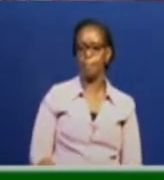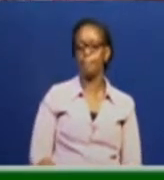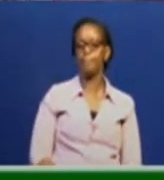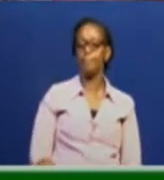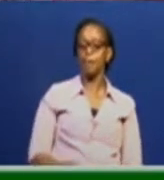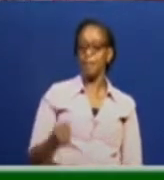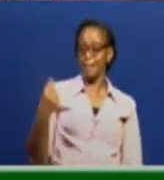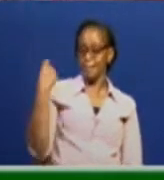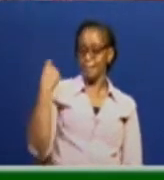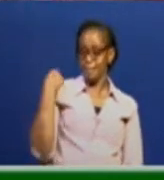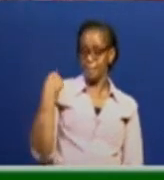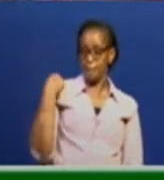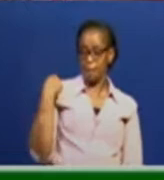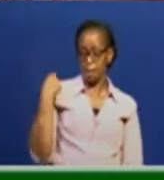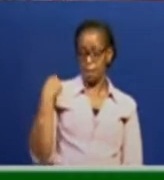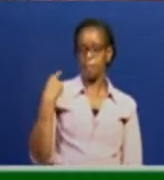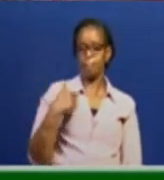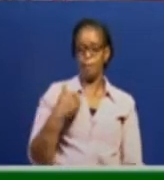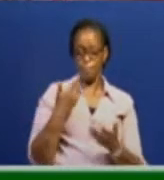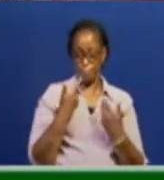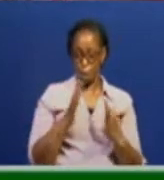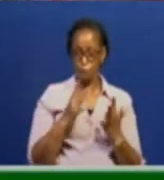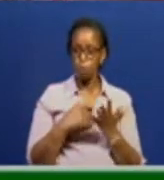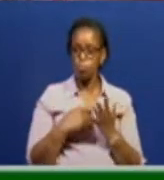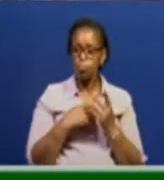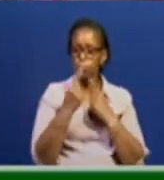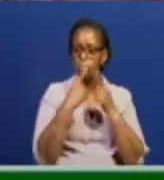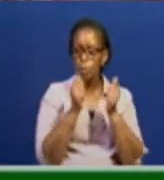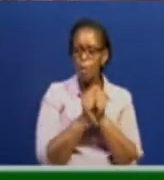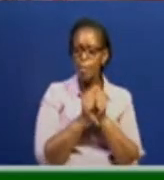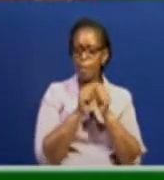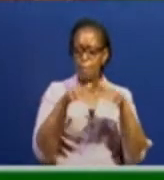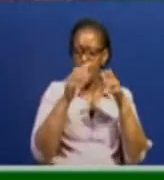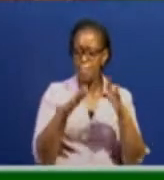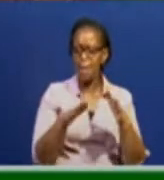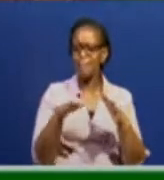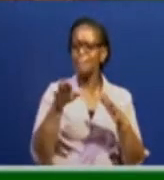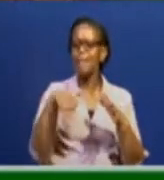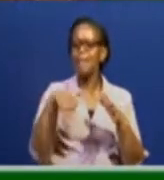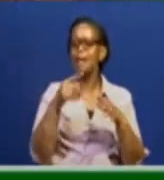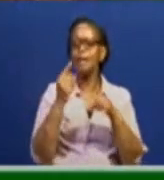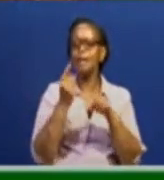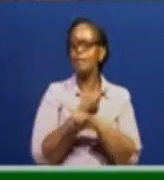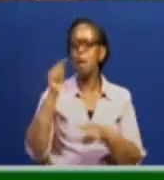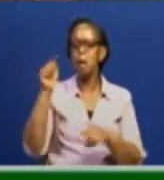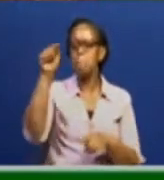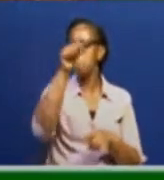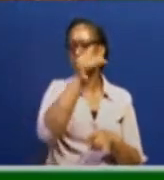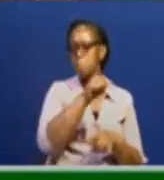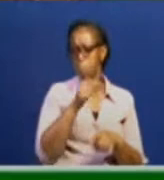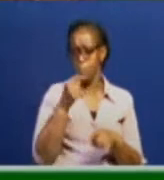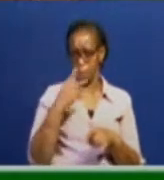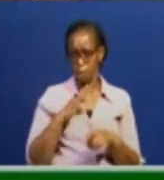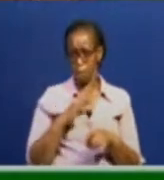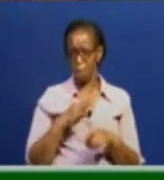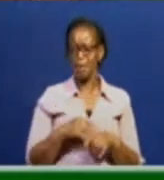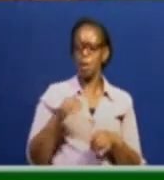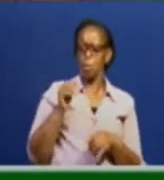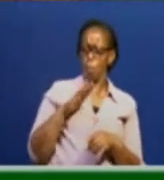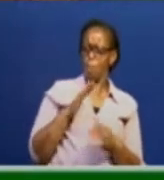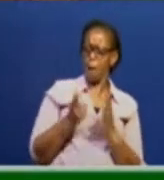Yesterday, I spoke to several farmers in different parts of the country. Ms. Alice